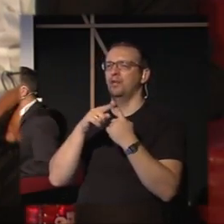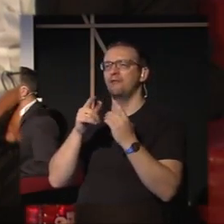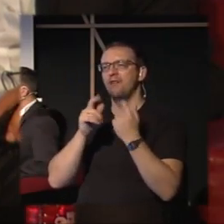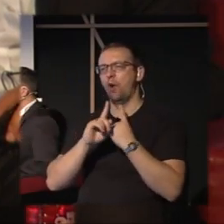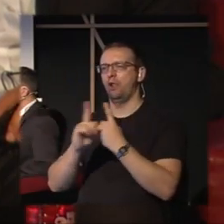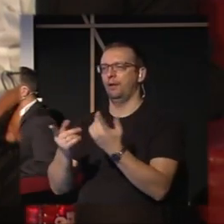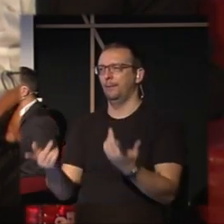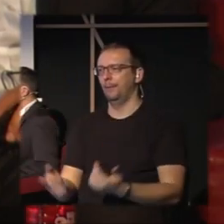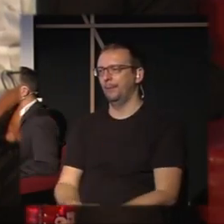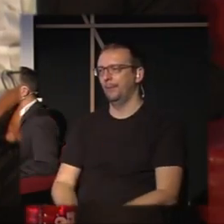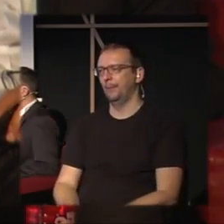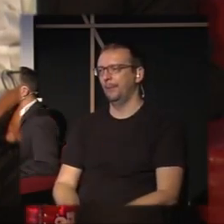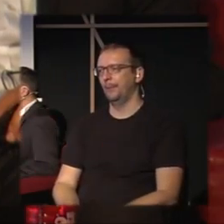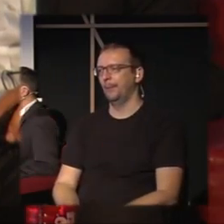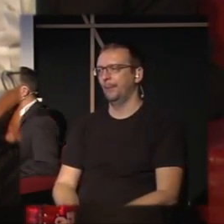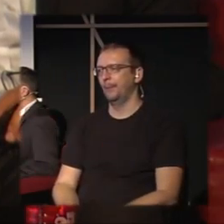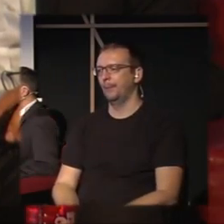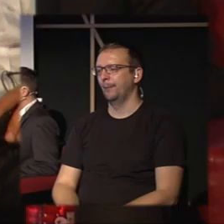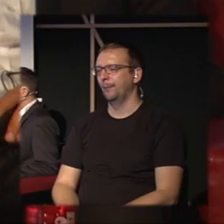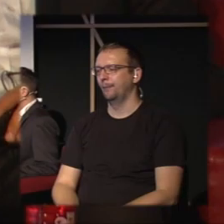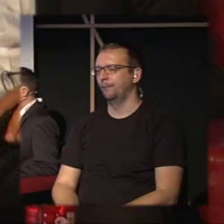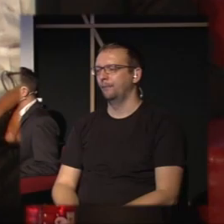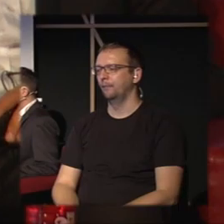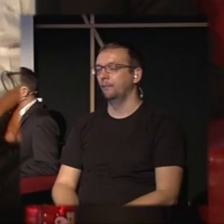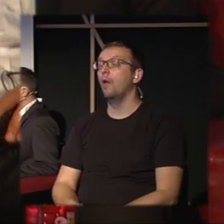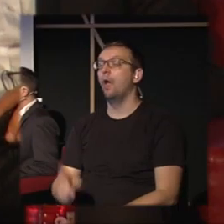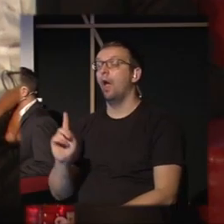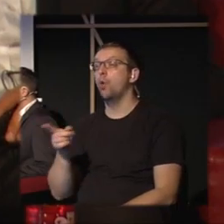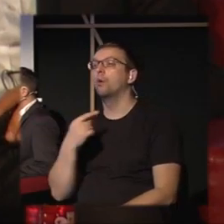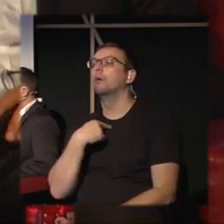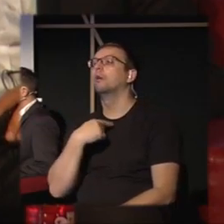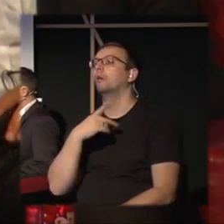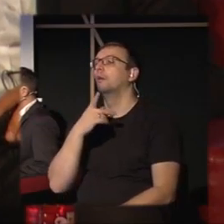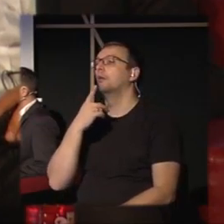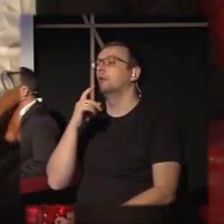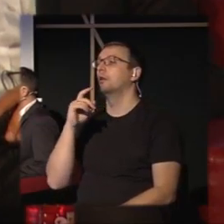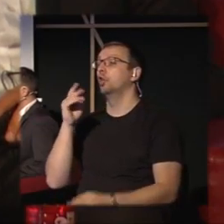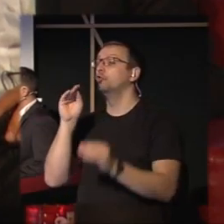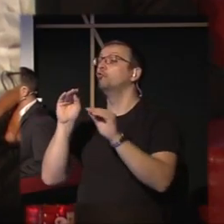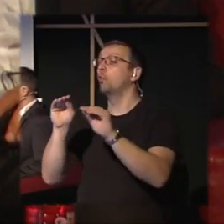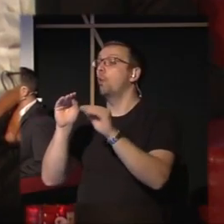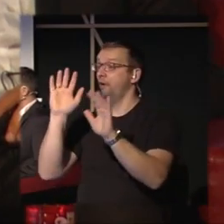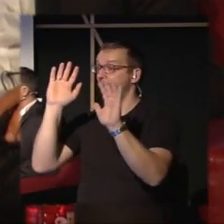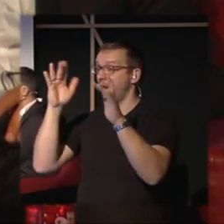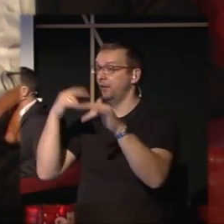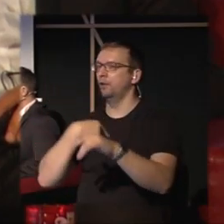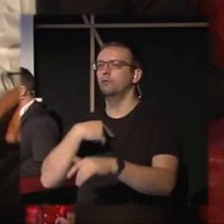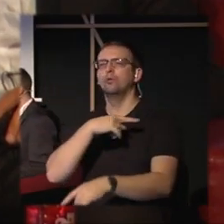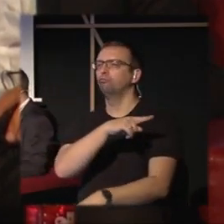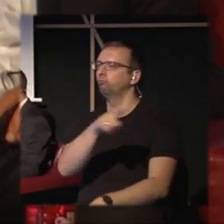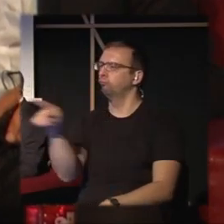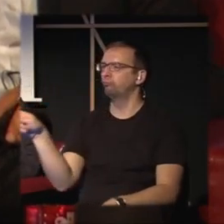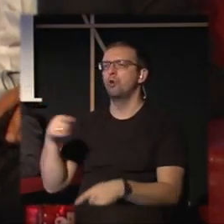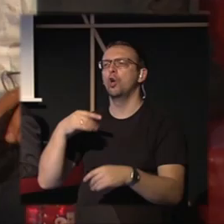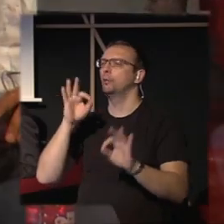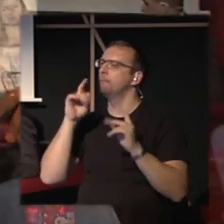that DAO trainings, and the situation has changed. That's really great. Thank you.